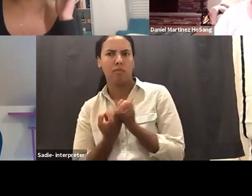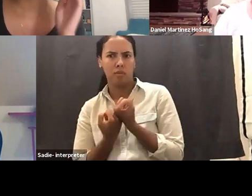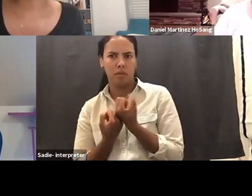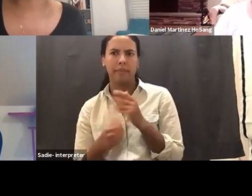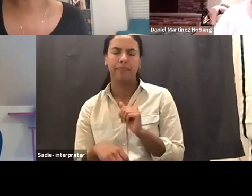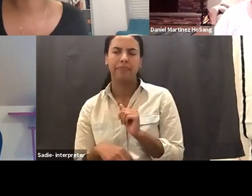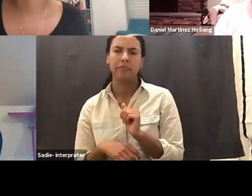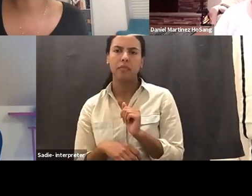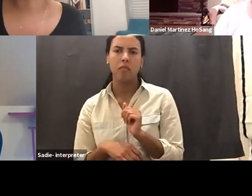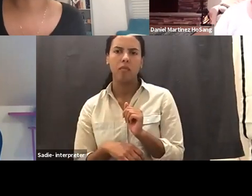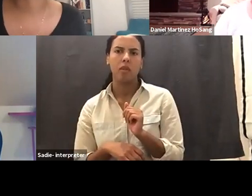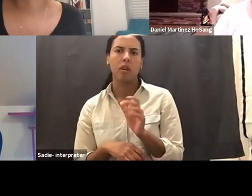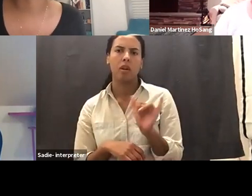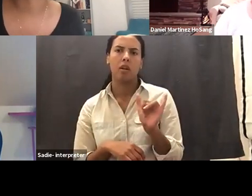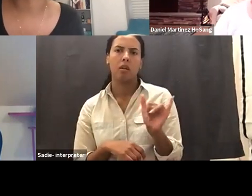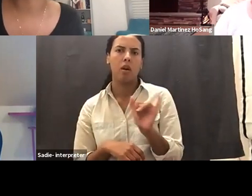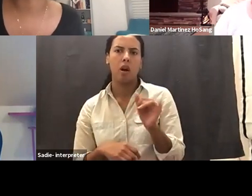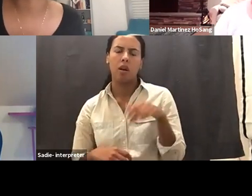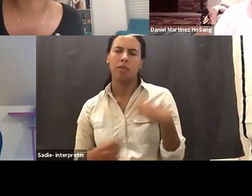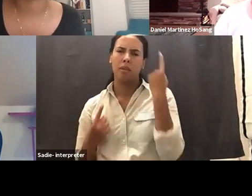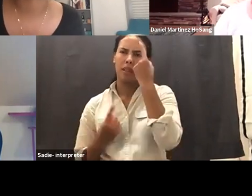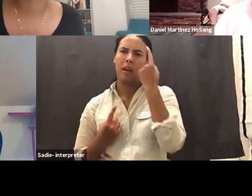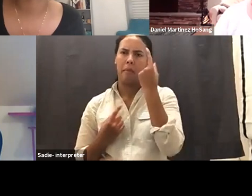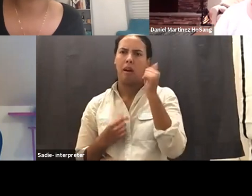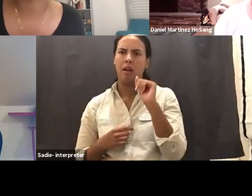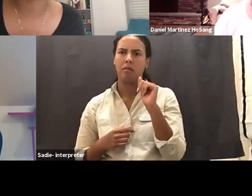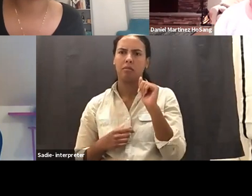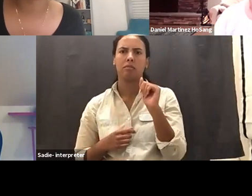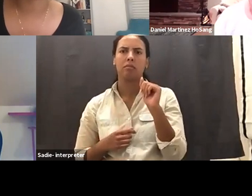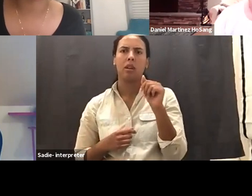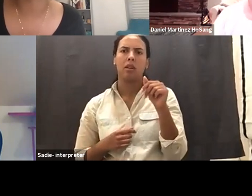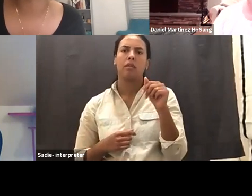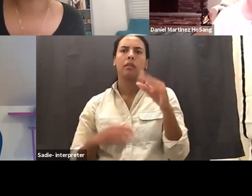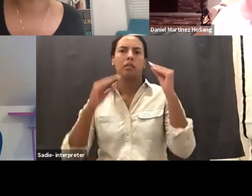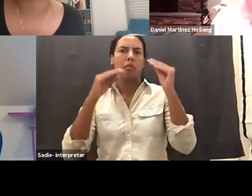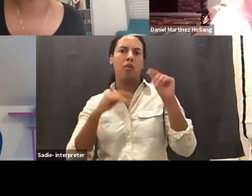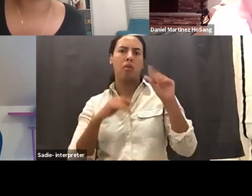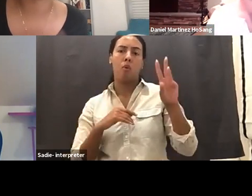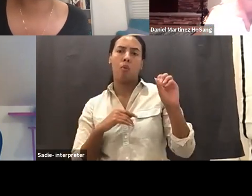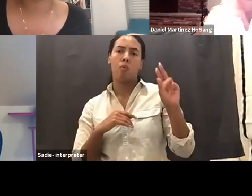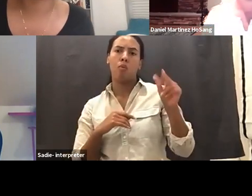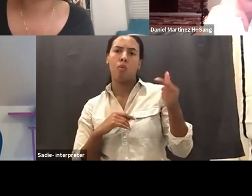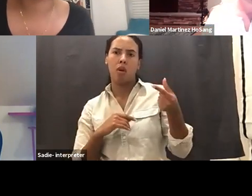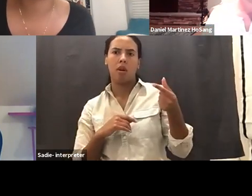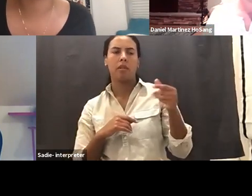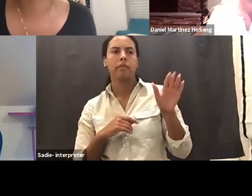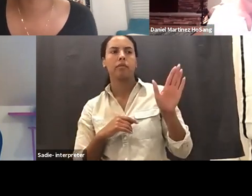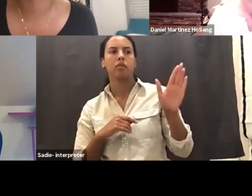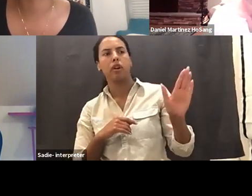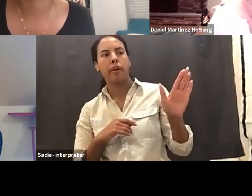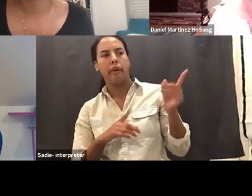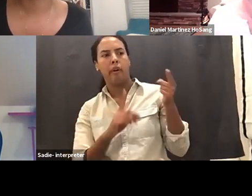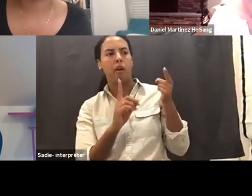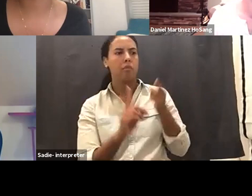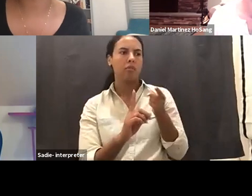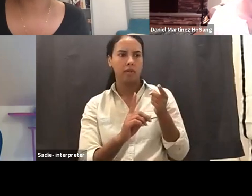about Professor Wong's point about like looking past the headlines, because I'm not sure, some people might be familiar with